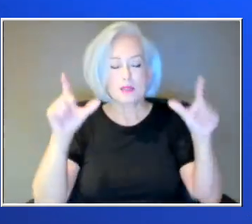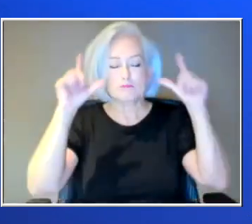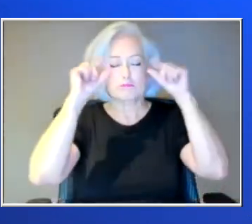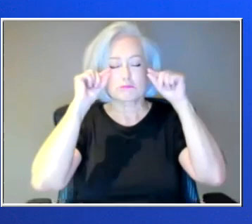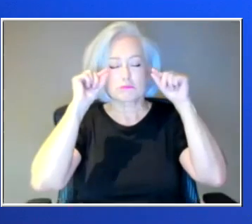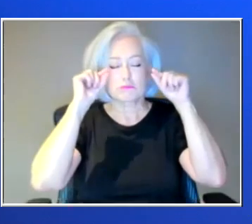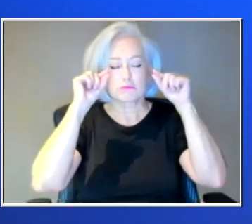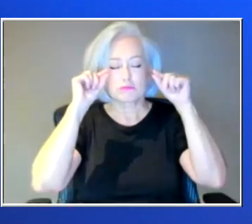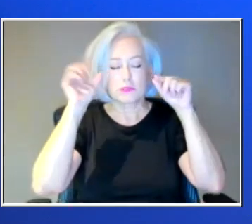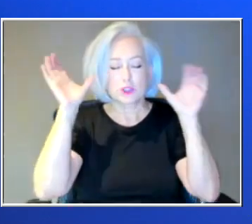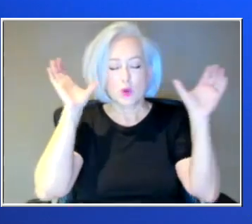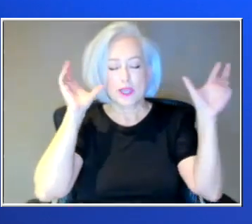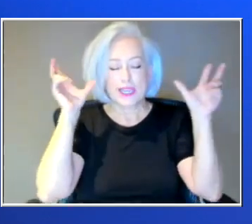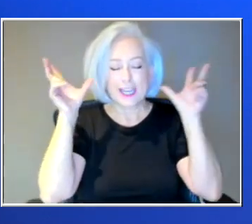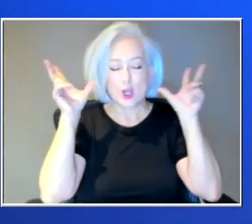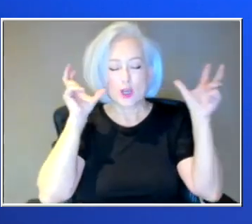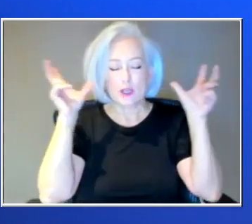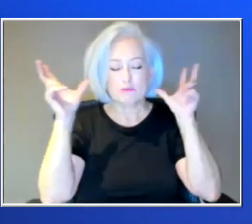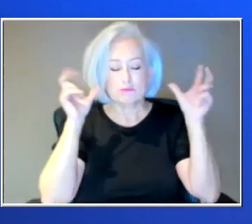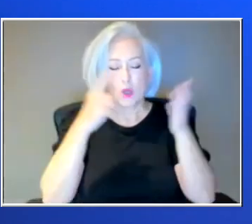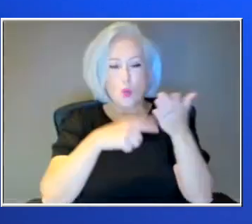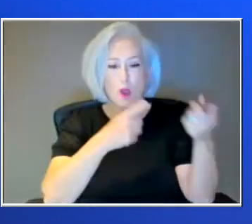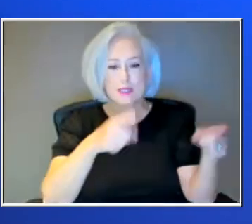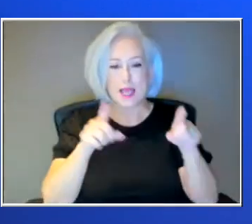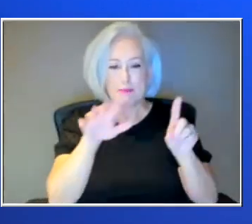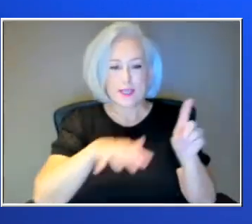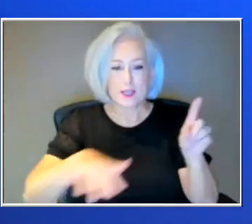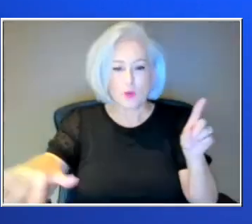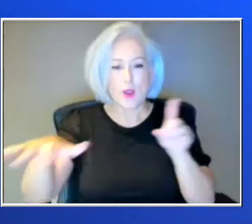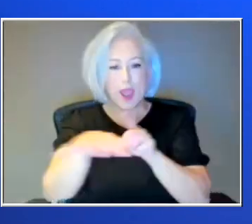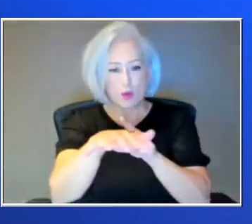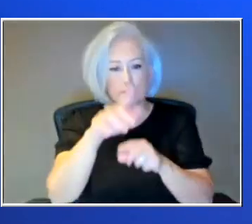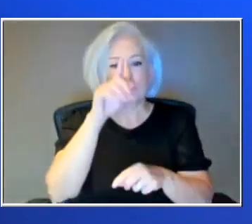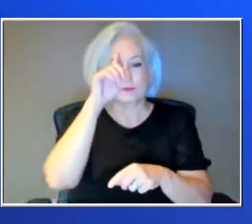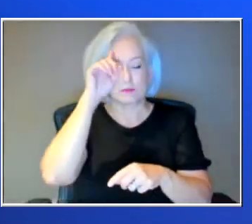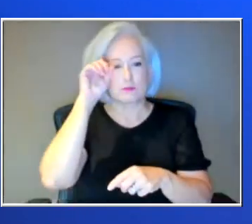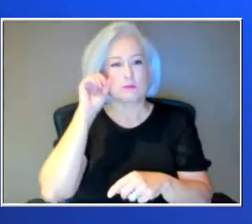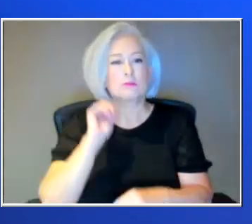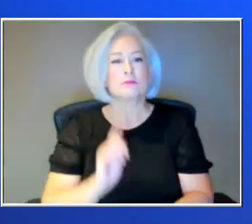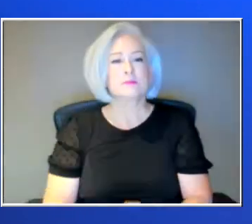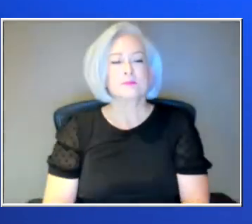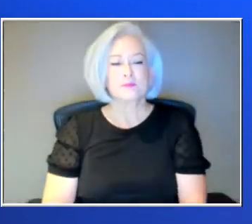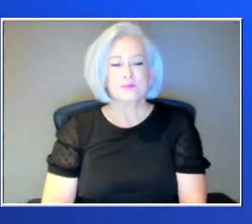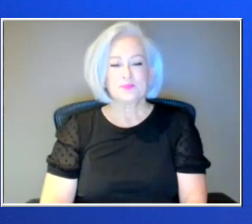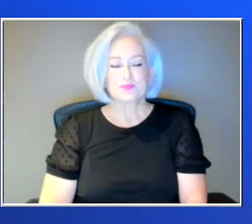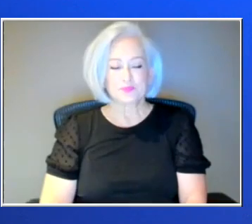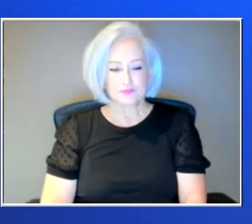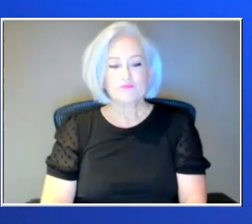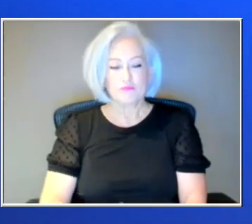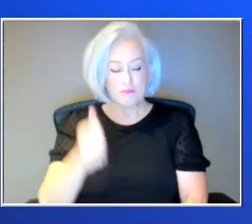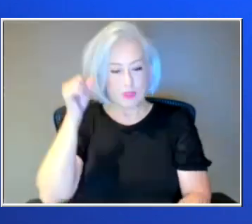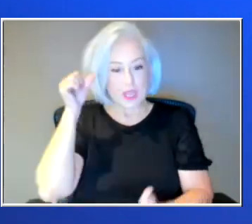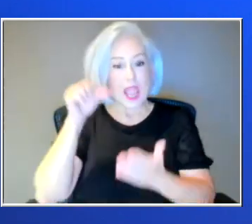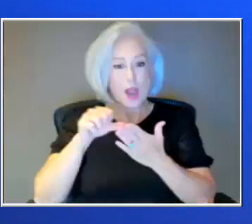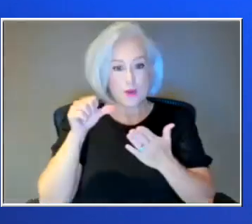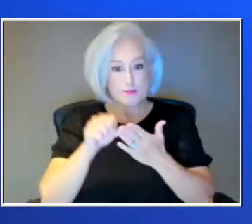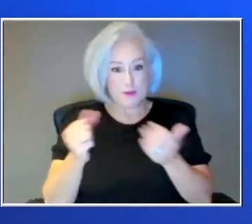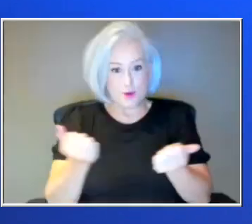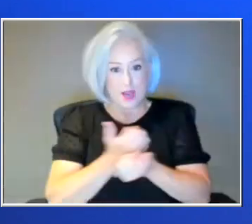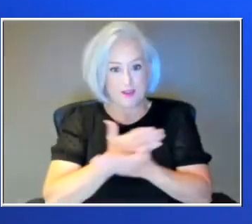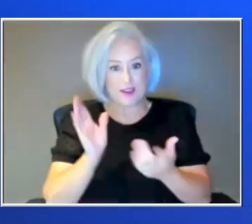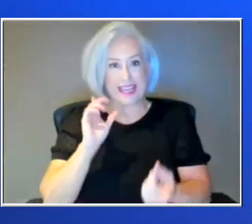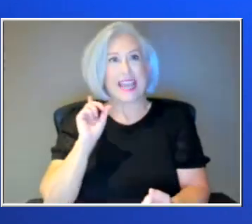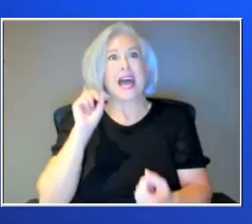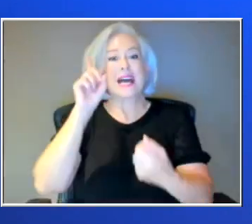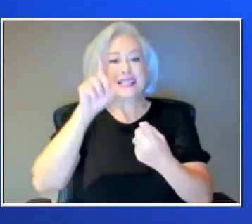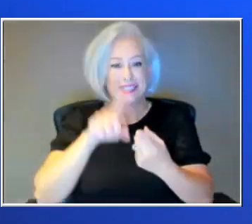kind of the chaos that was going on around me. And I remember everything until I got into